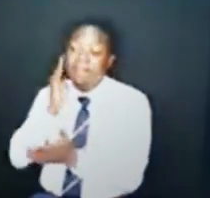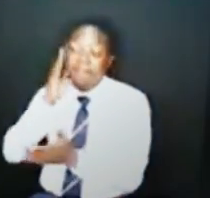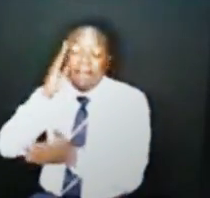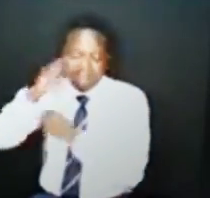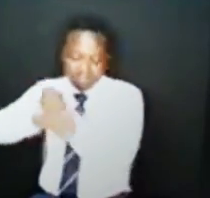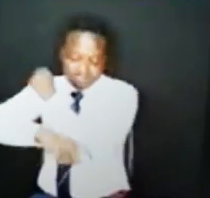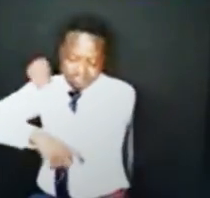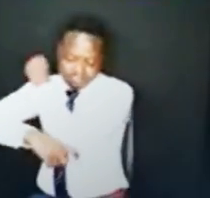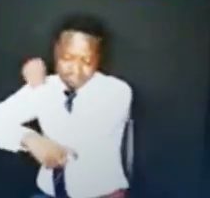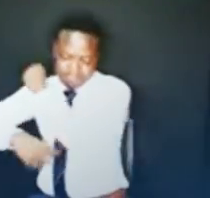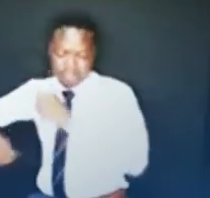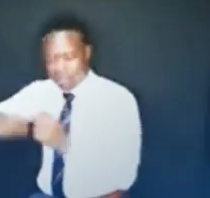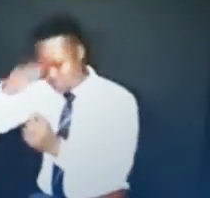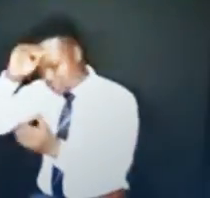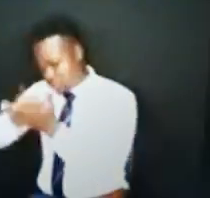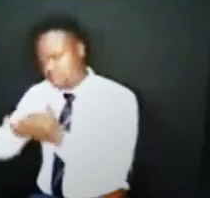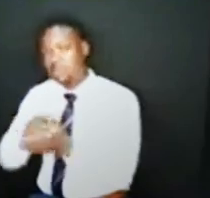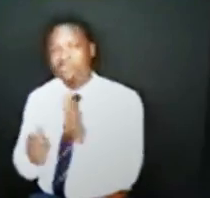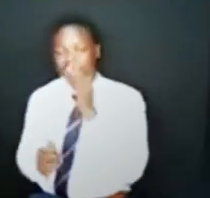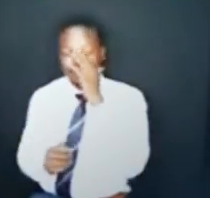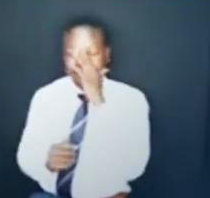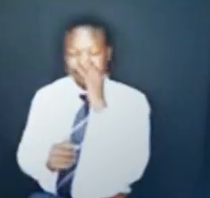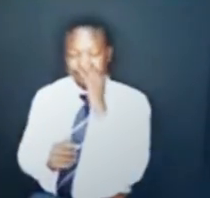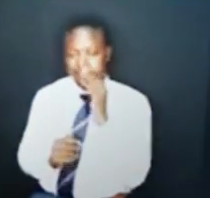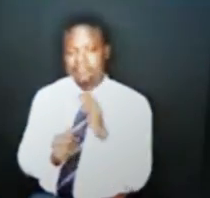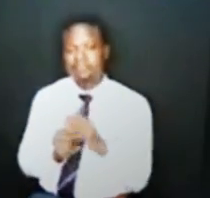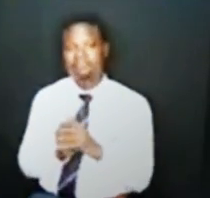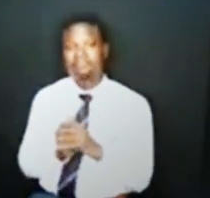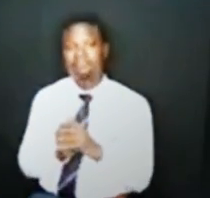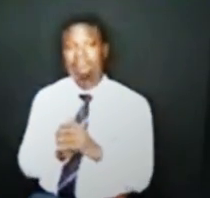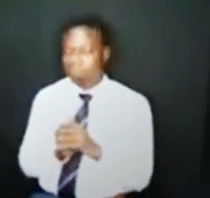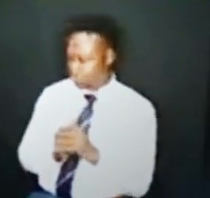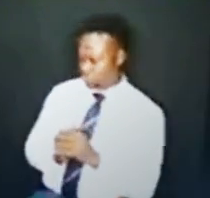I said, what? Are